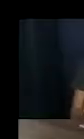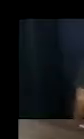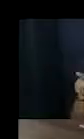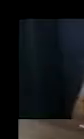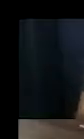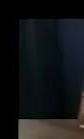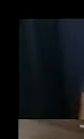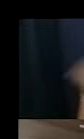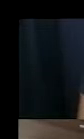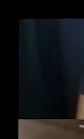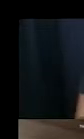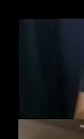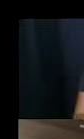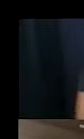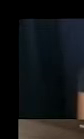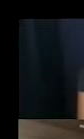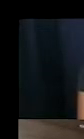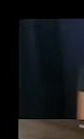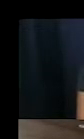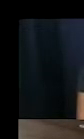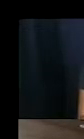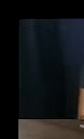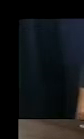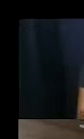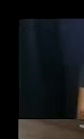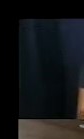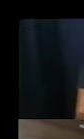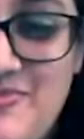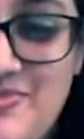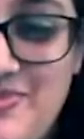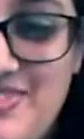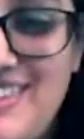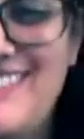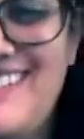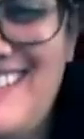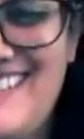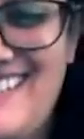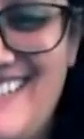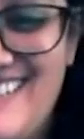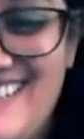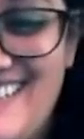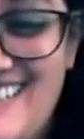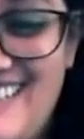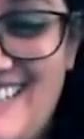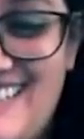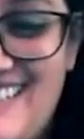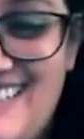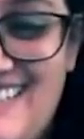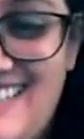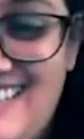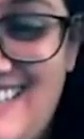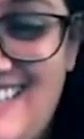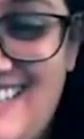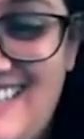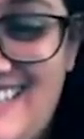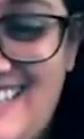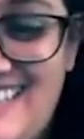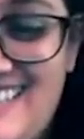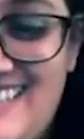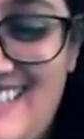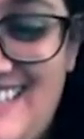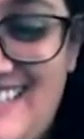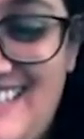School class photos, boudoir portraits, and ponds to spare, with mommy and me and candy